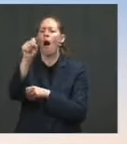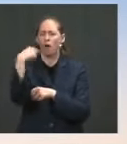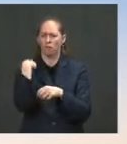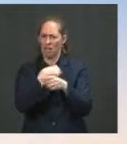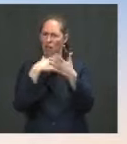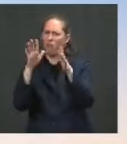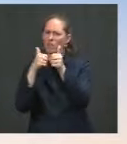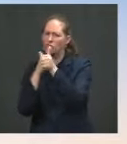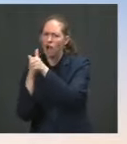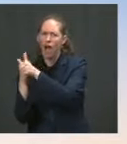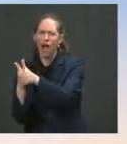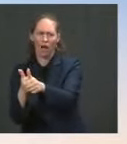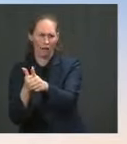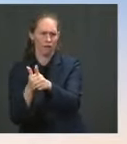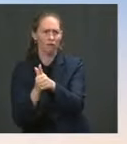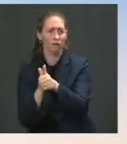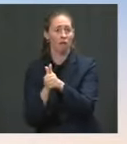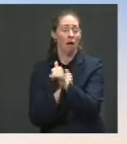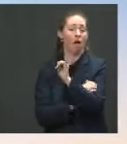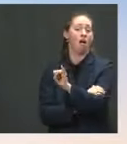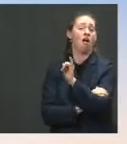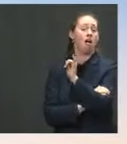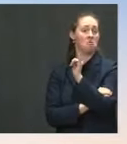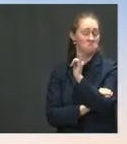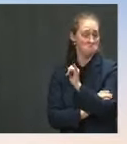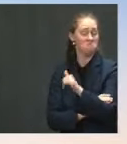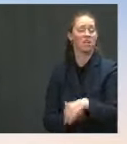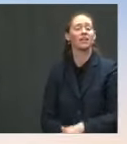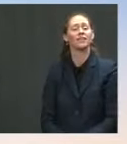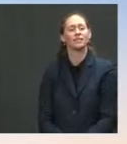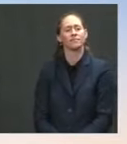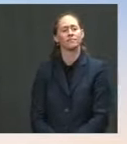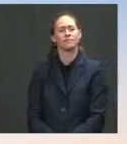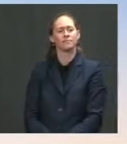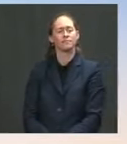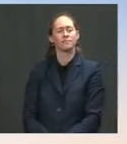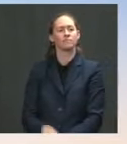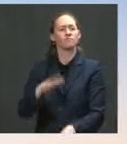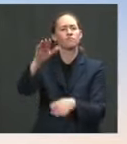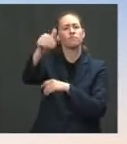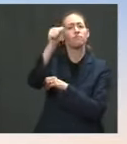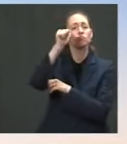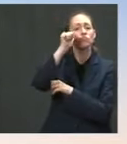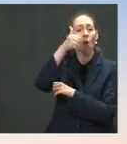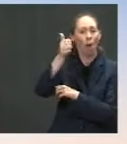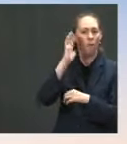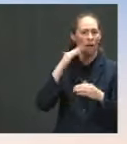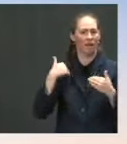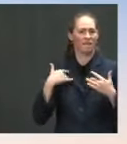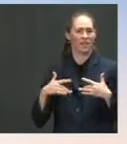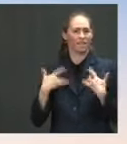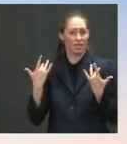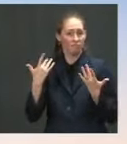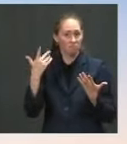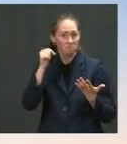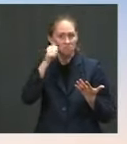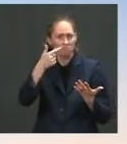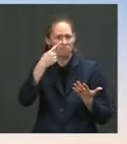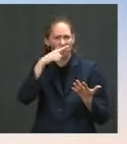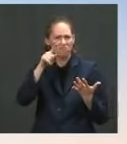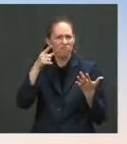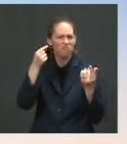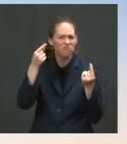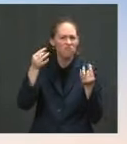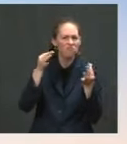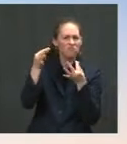You have an eviction deadline coming, and there's an event tomorrow on that here at the White House. Curious if you can give a preview of what may be